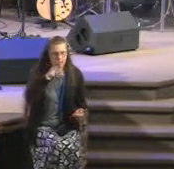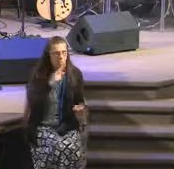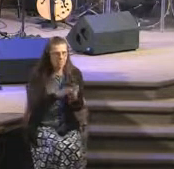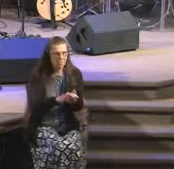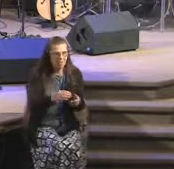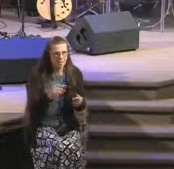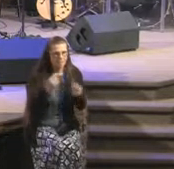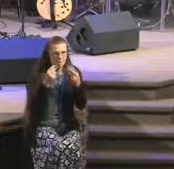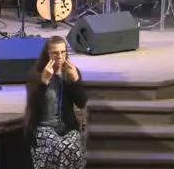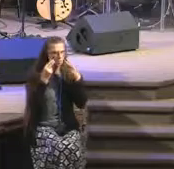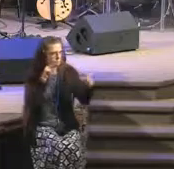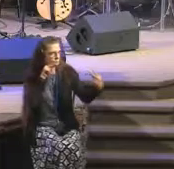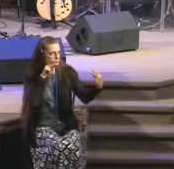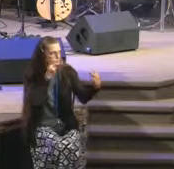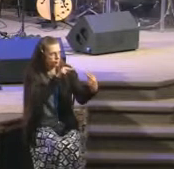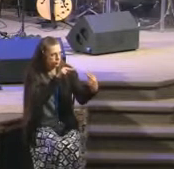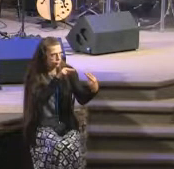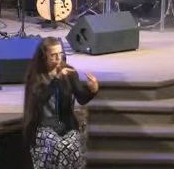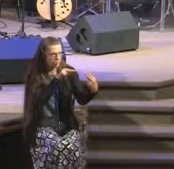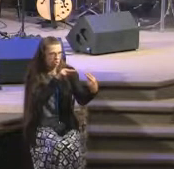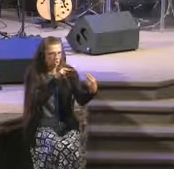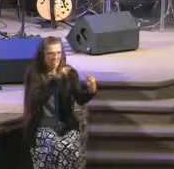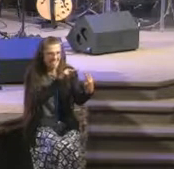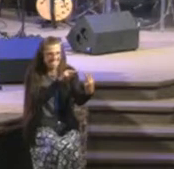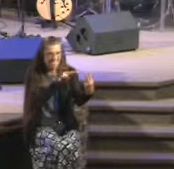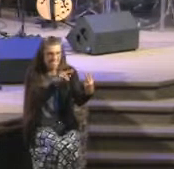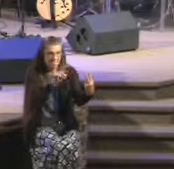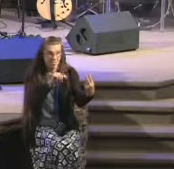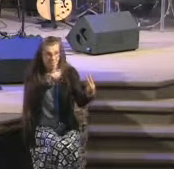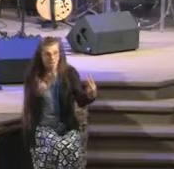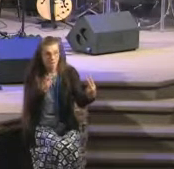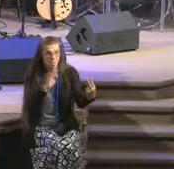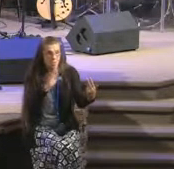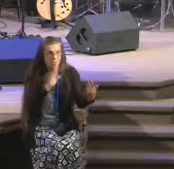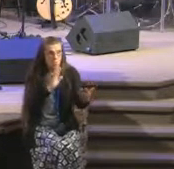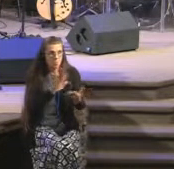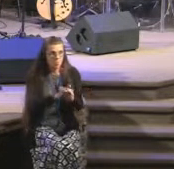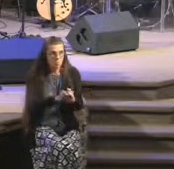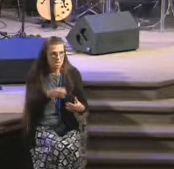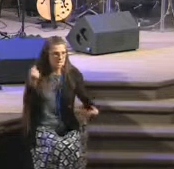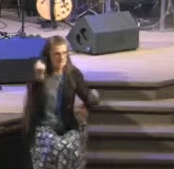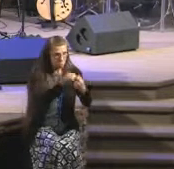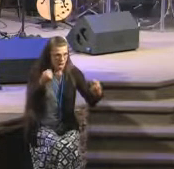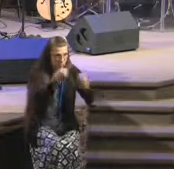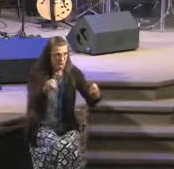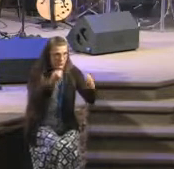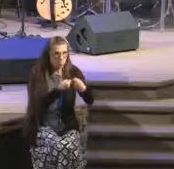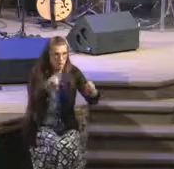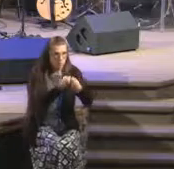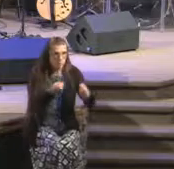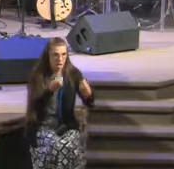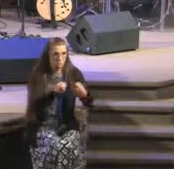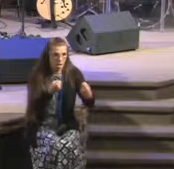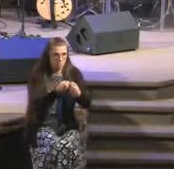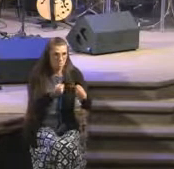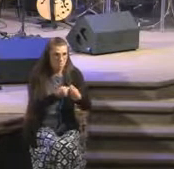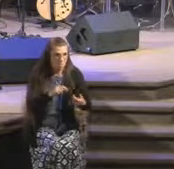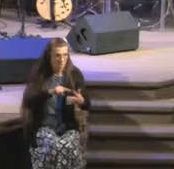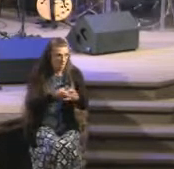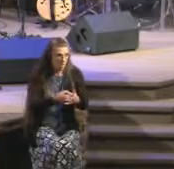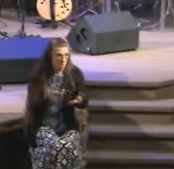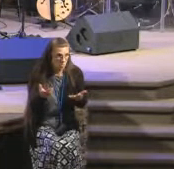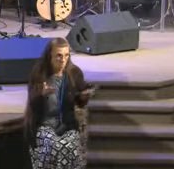choir loft, and they go after it, and pretty soon hair is flying, fists are waving, and what started off as what we